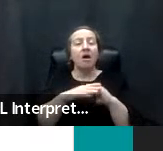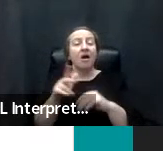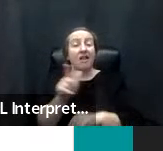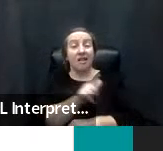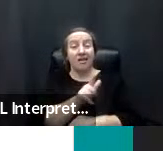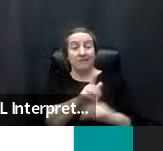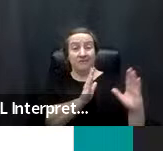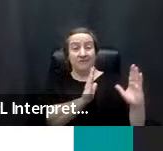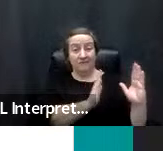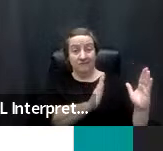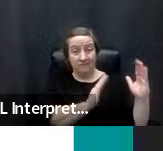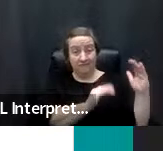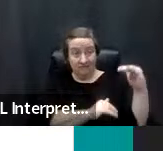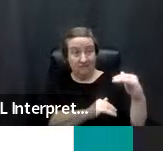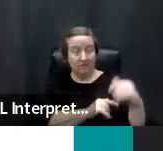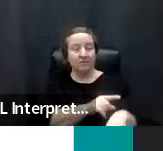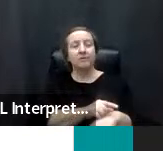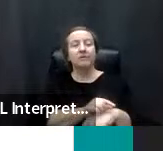is